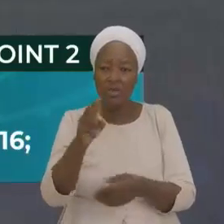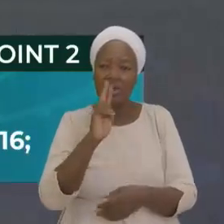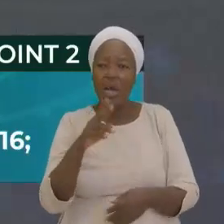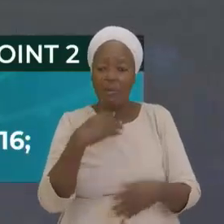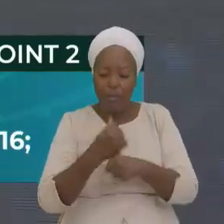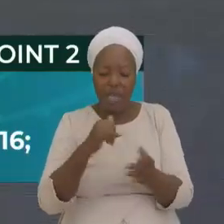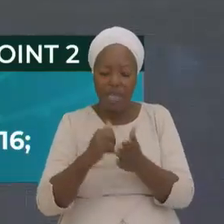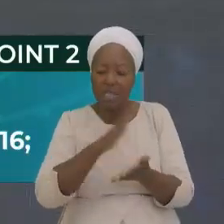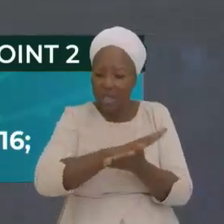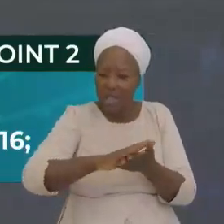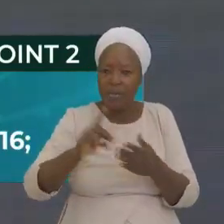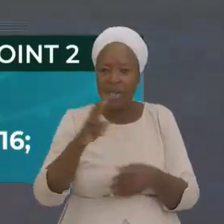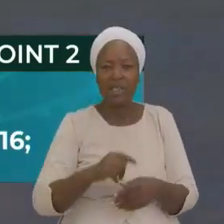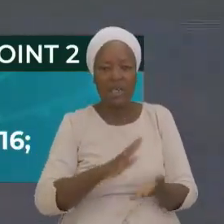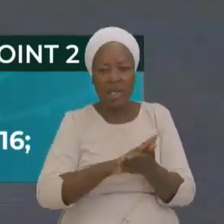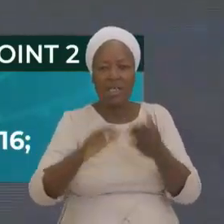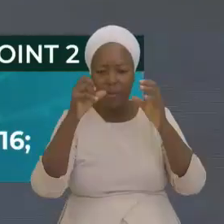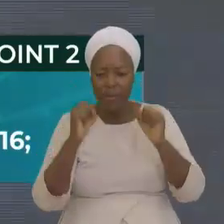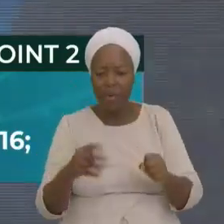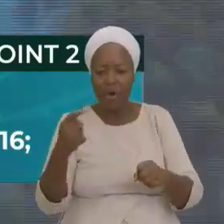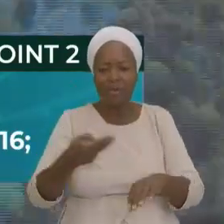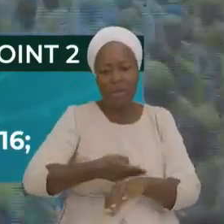power of the Lamb.